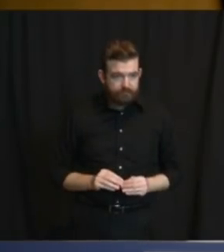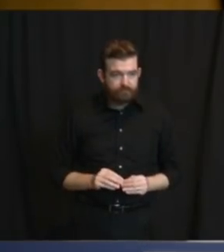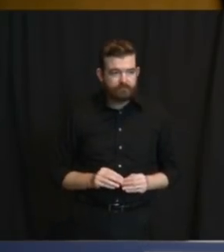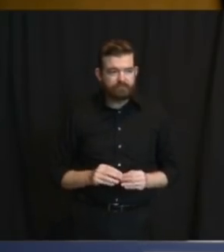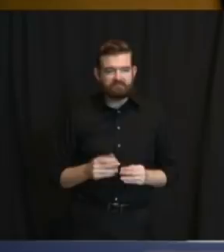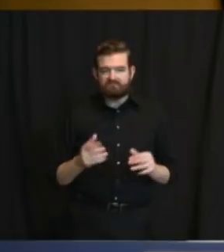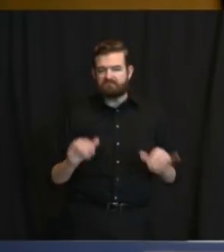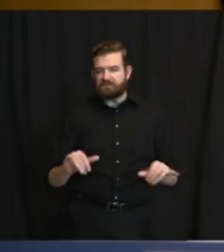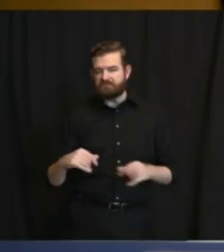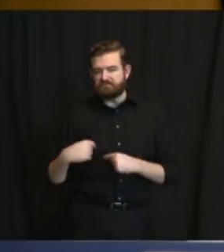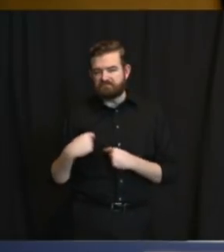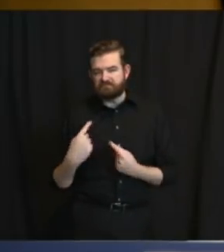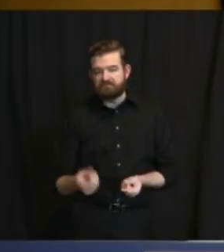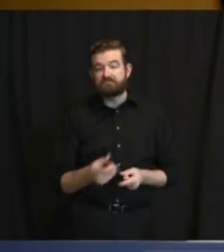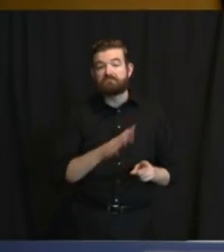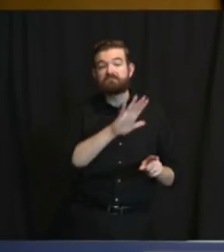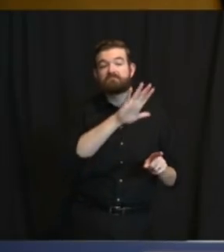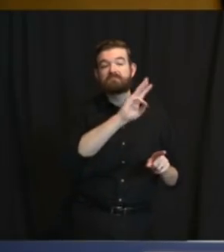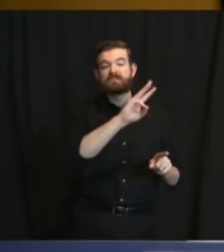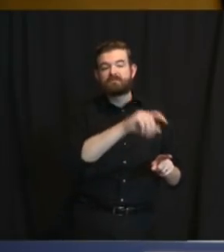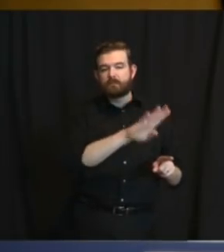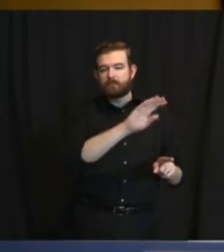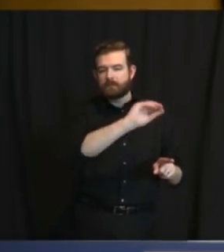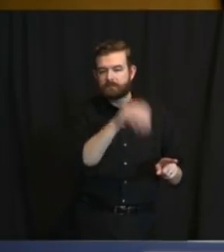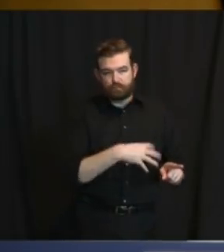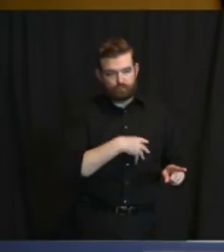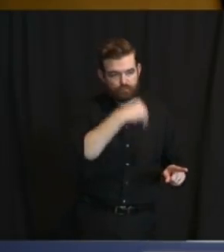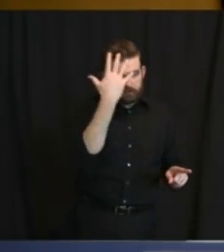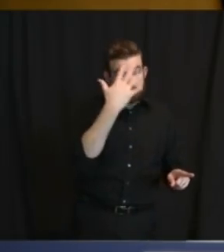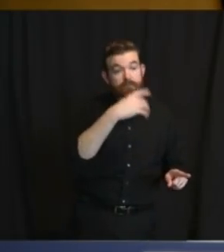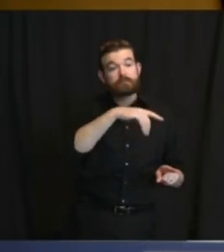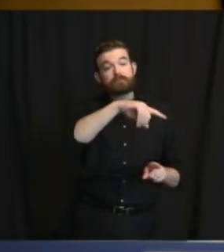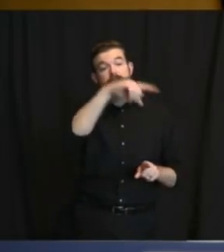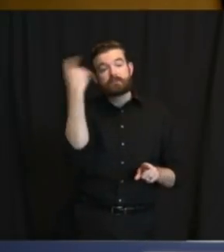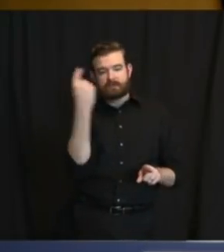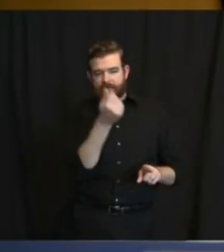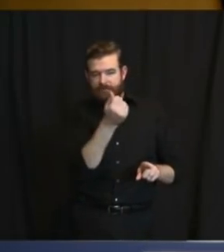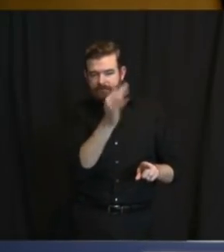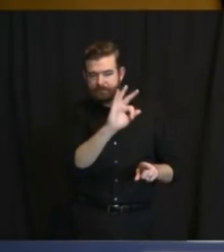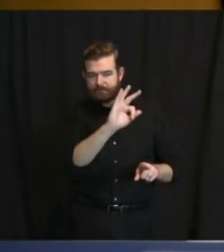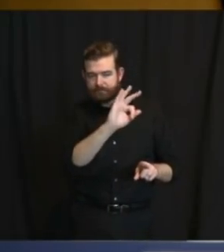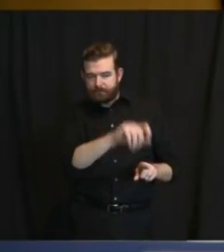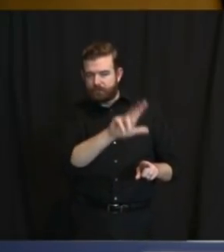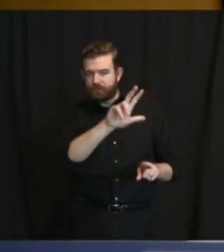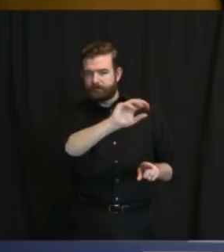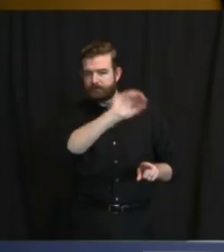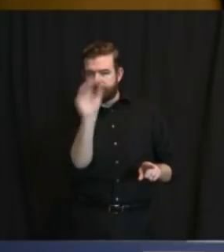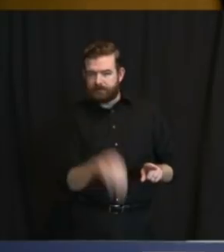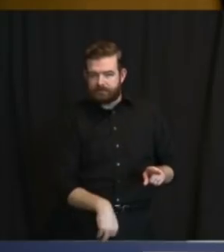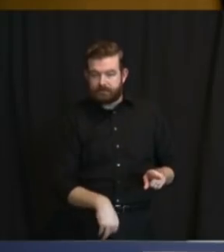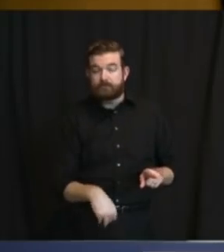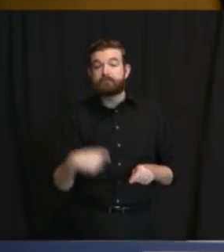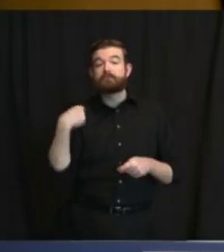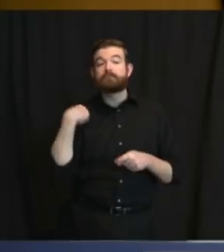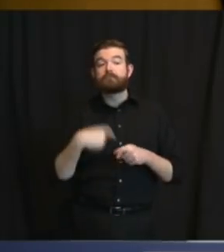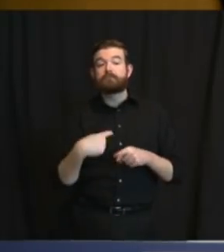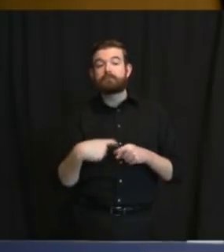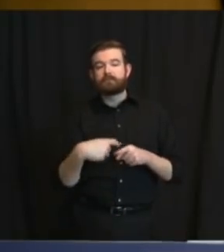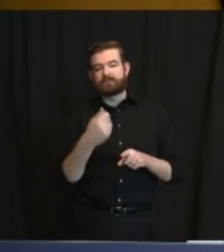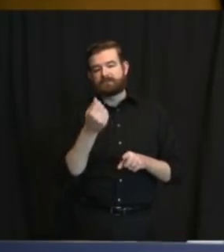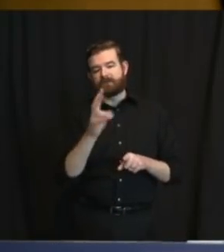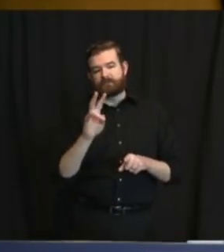White, 52.4%, Black, 19.3%, Hispanic,